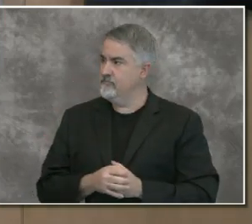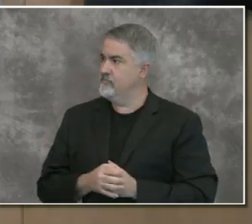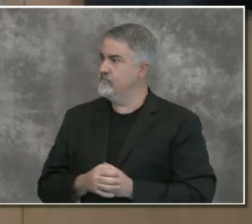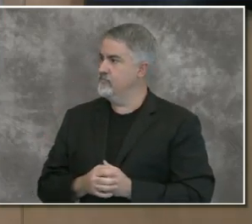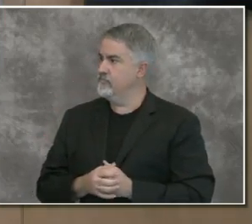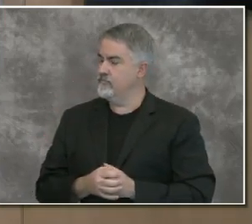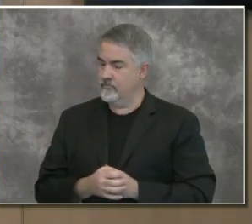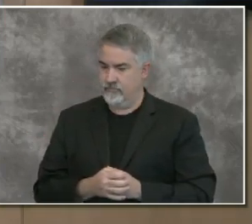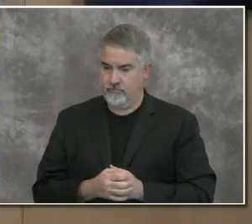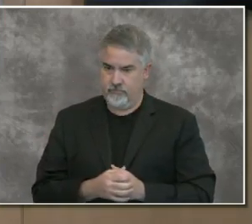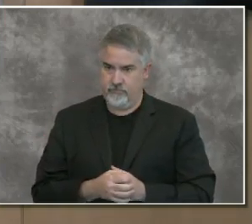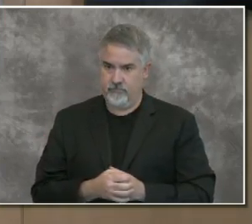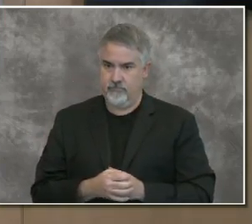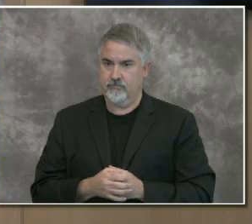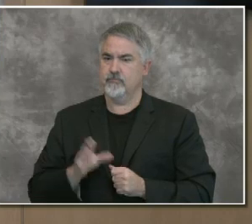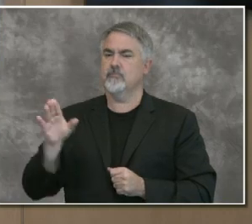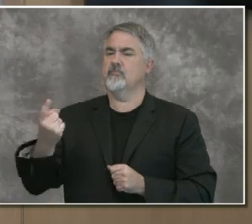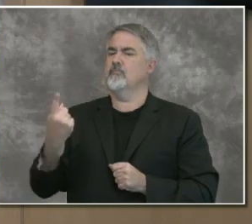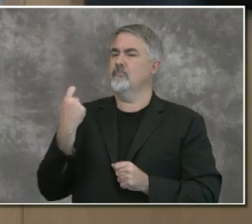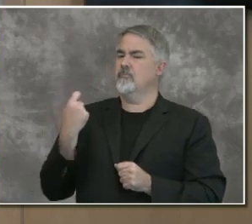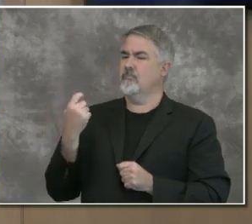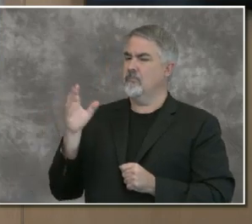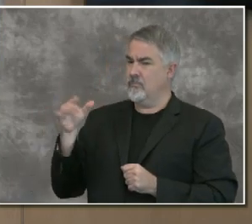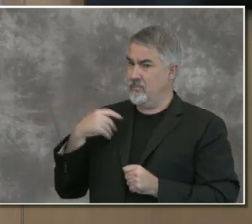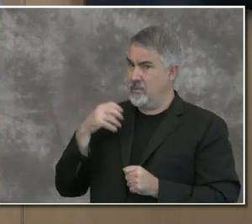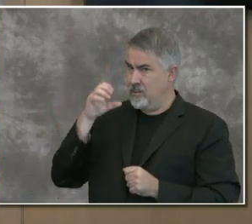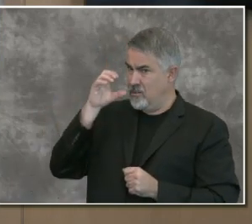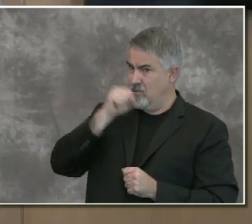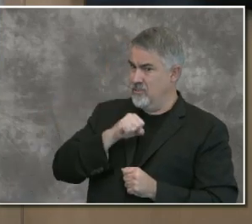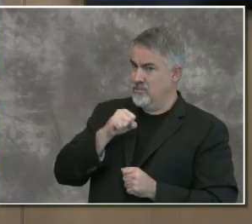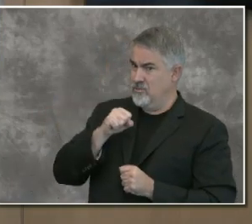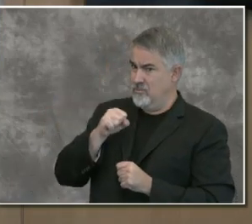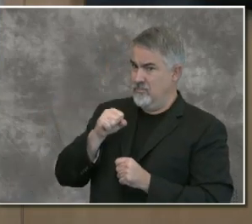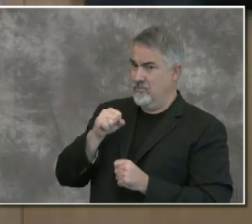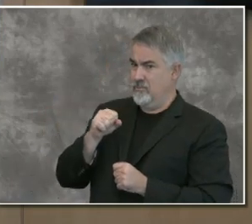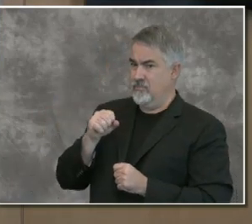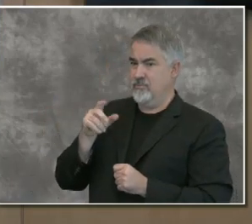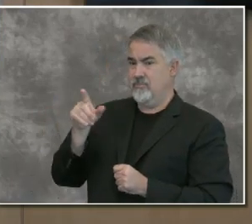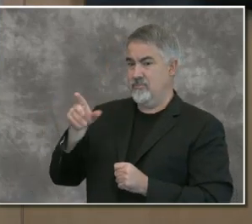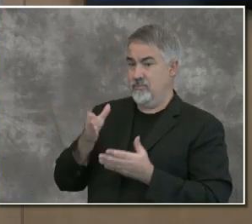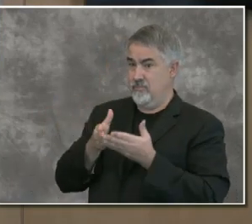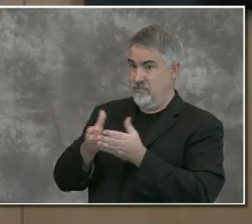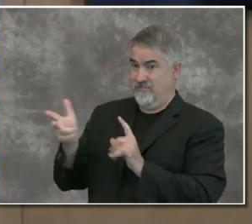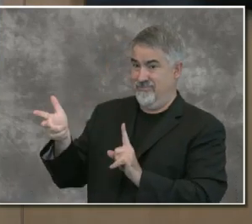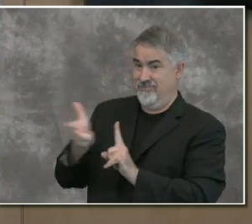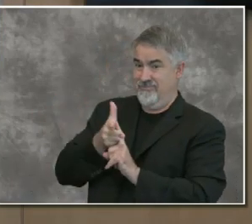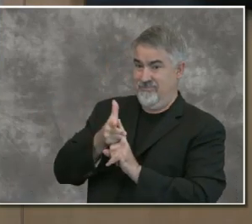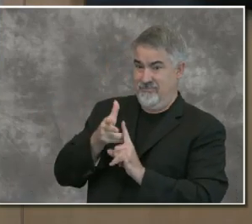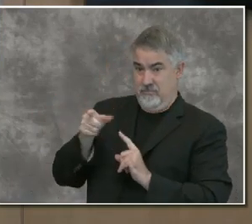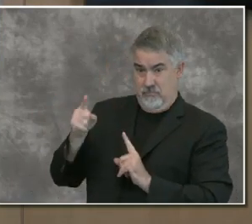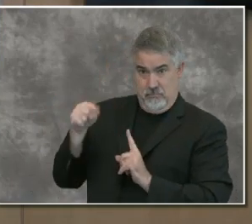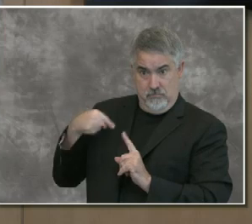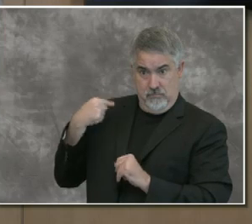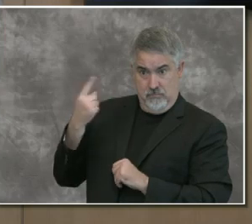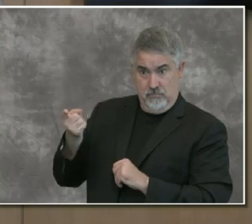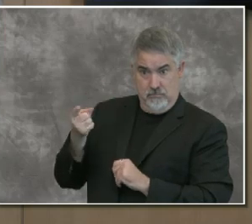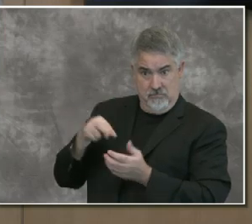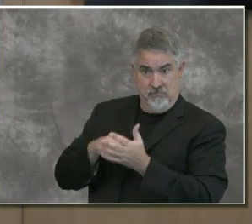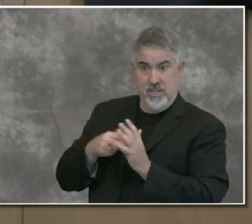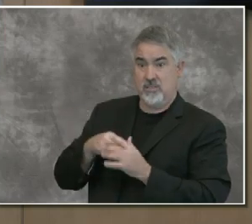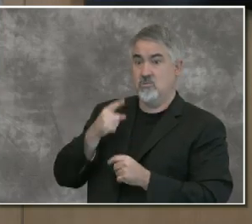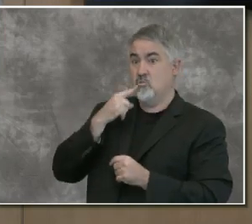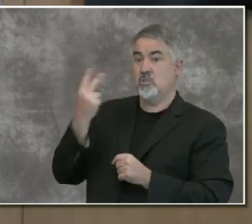I'm assuming, Dr. McDonald, that if the ship has been docked for some time, that these would be crew members. Can you confirm